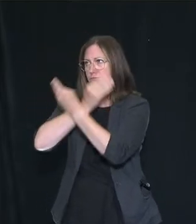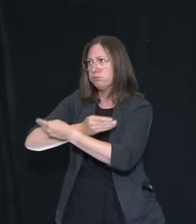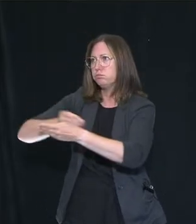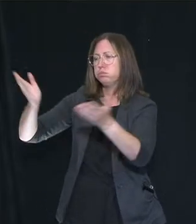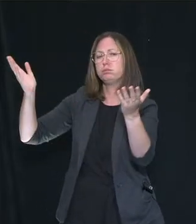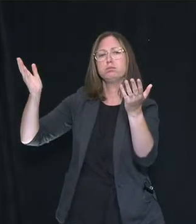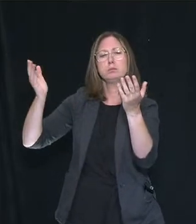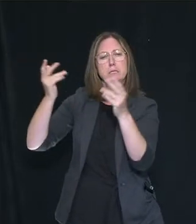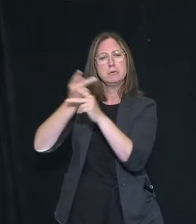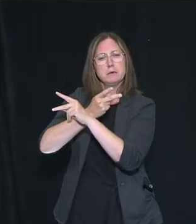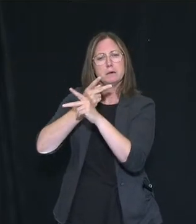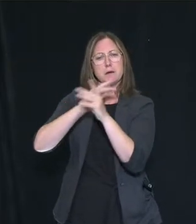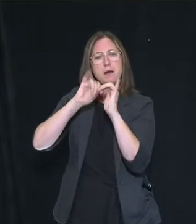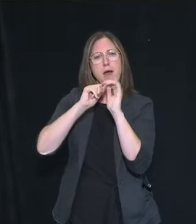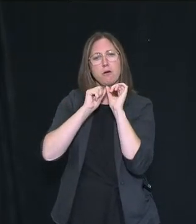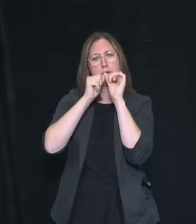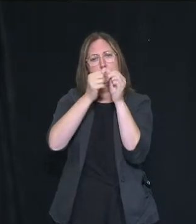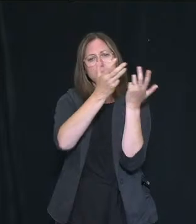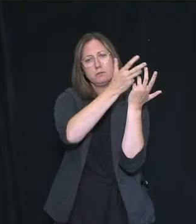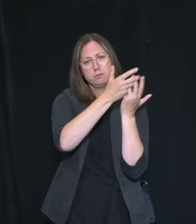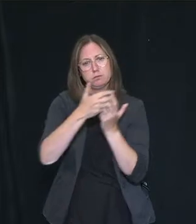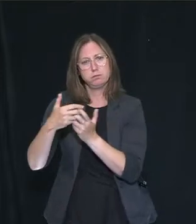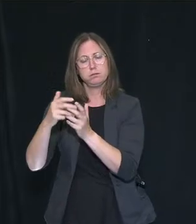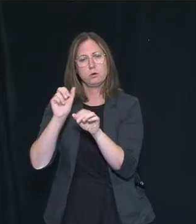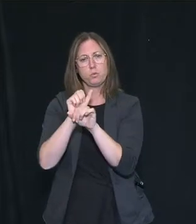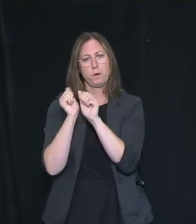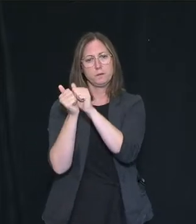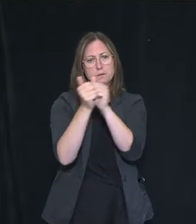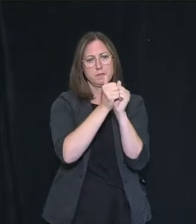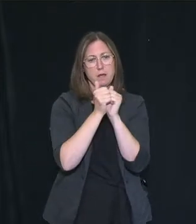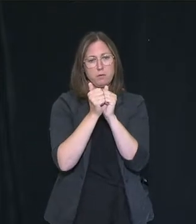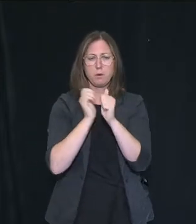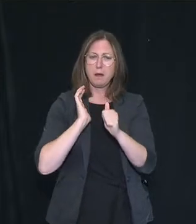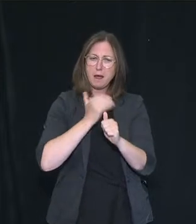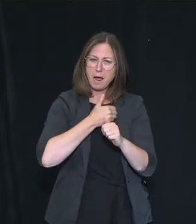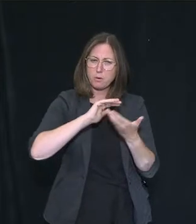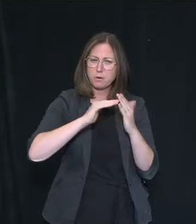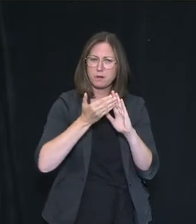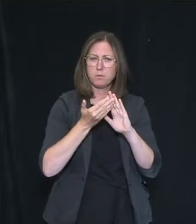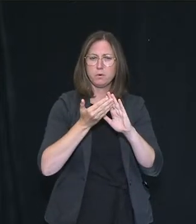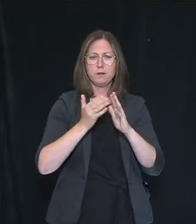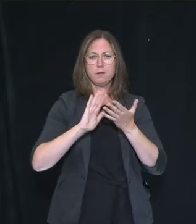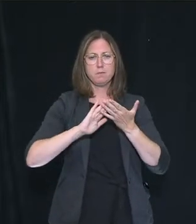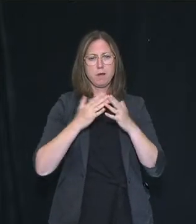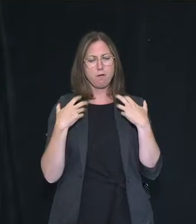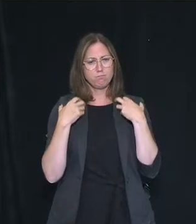work together to extend a hand to heal our communities.